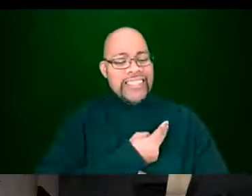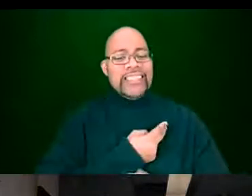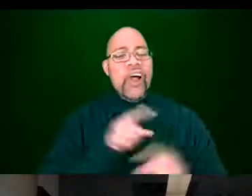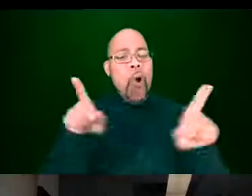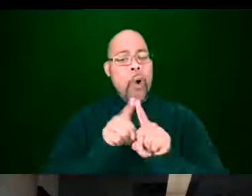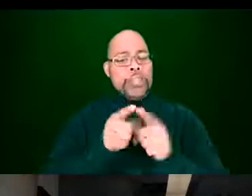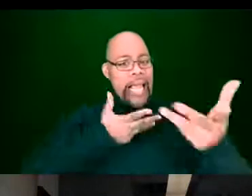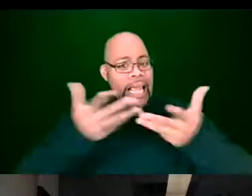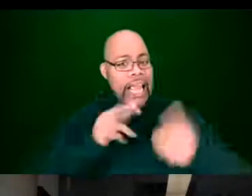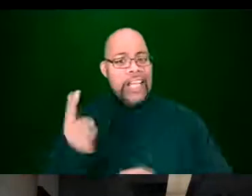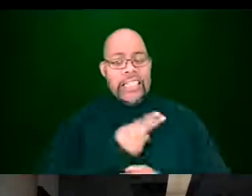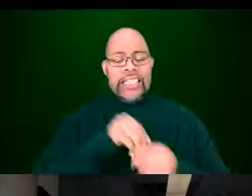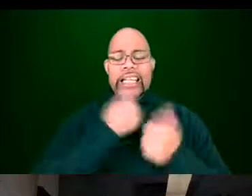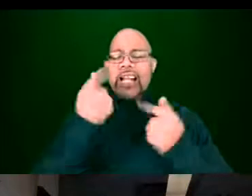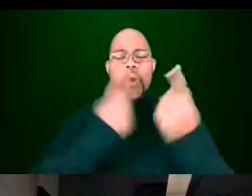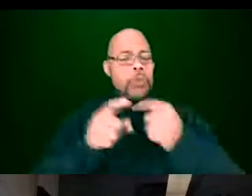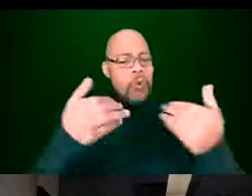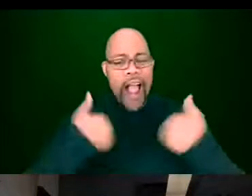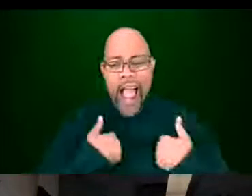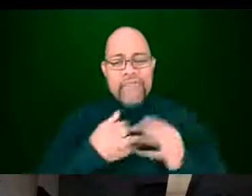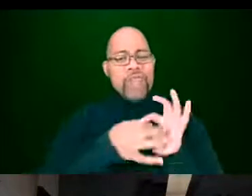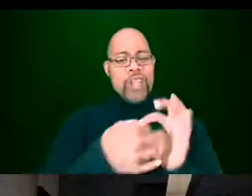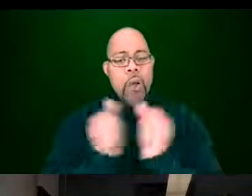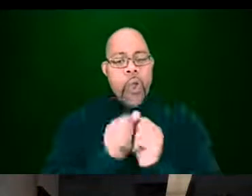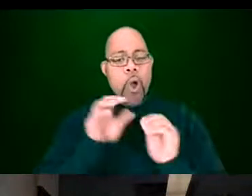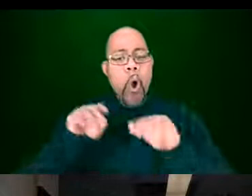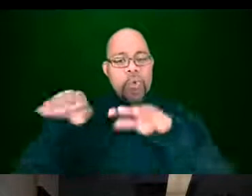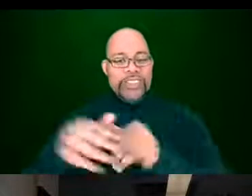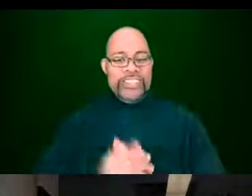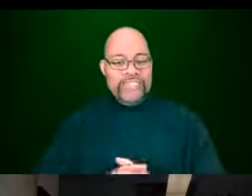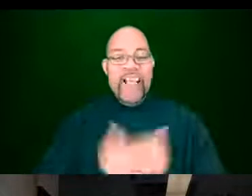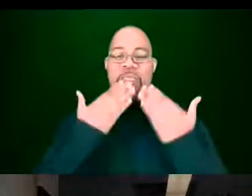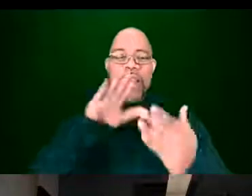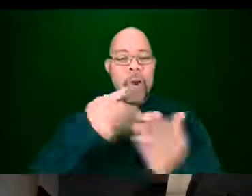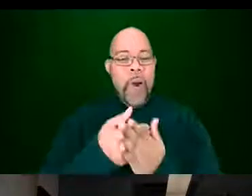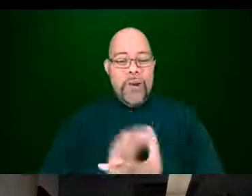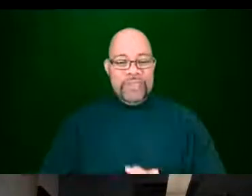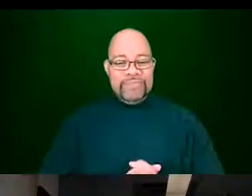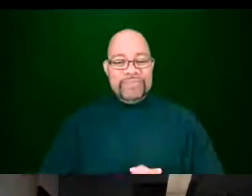engage us in any questions you have related to the ocean. Thank you all.